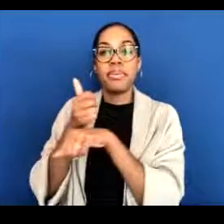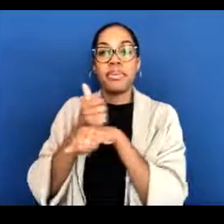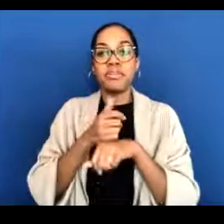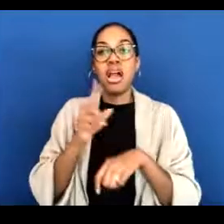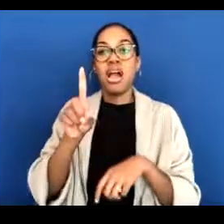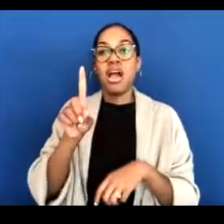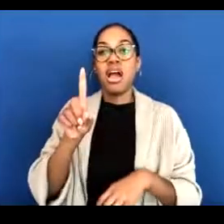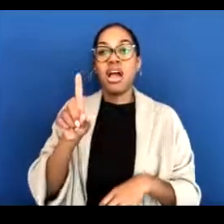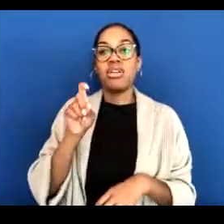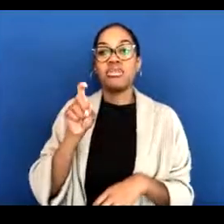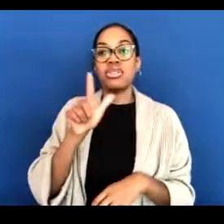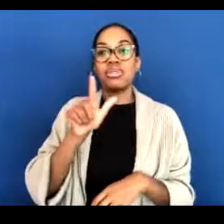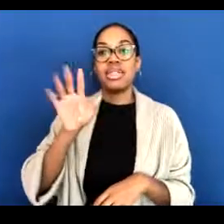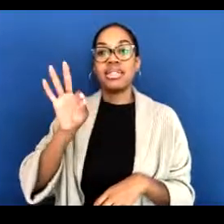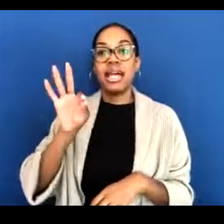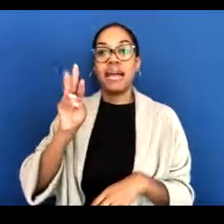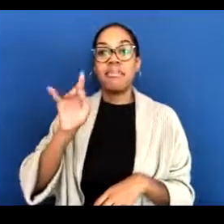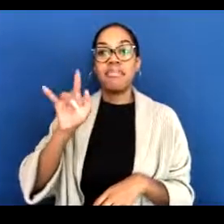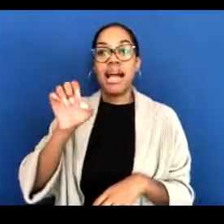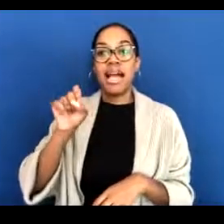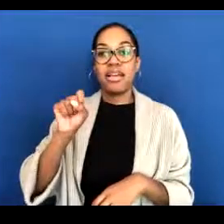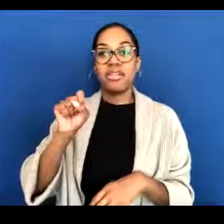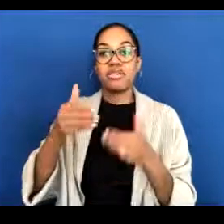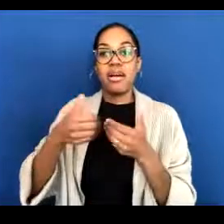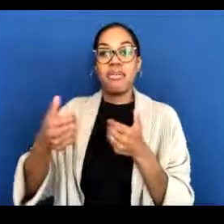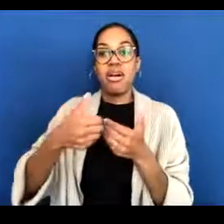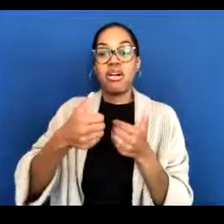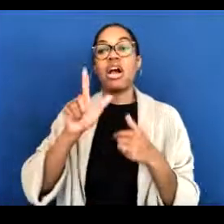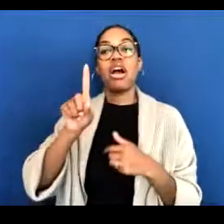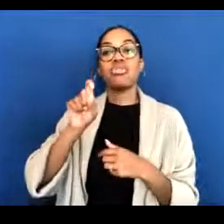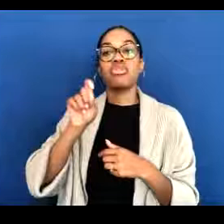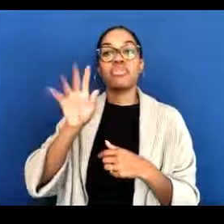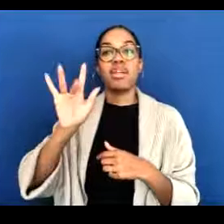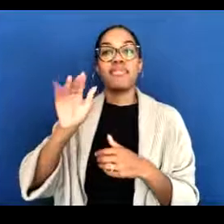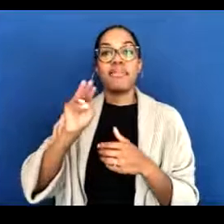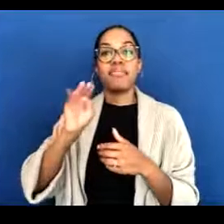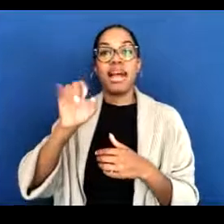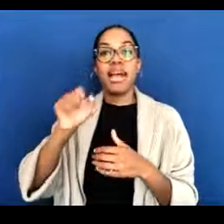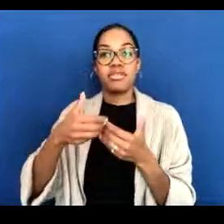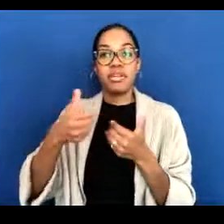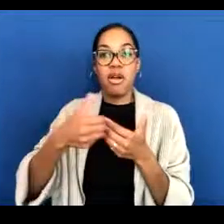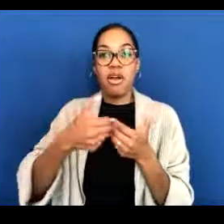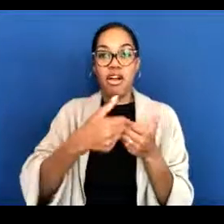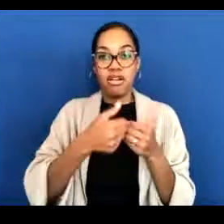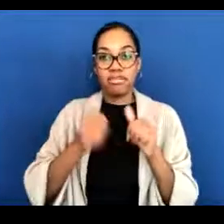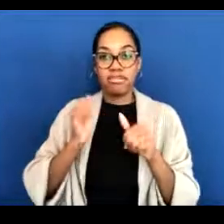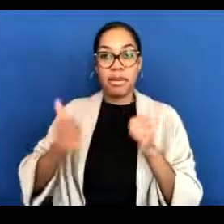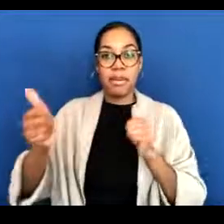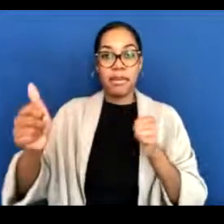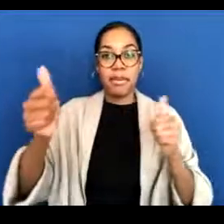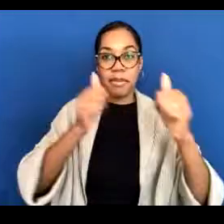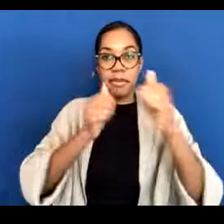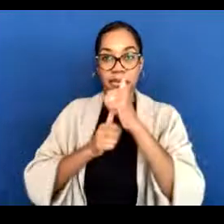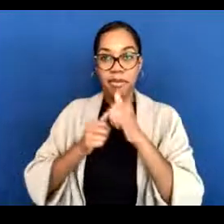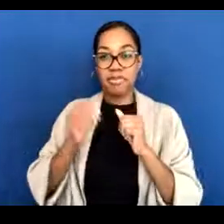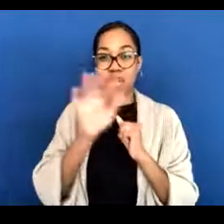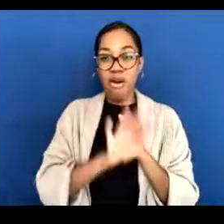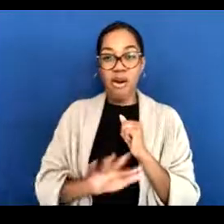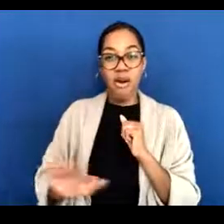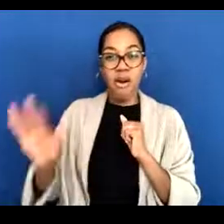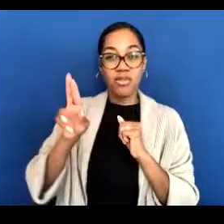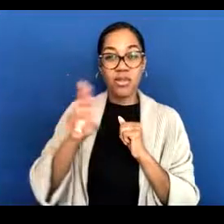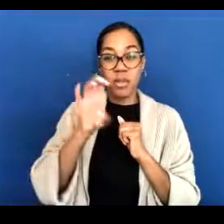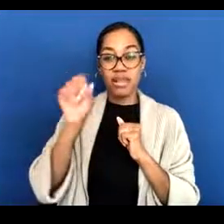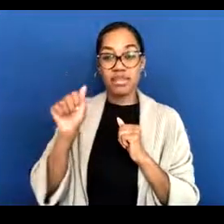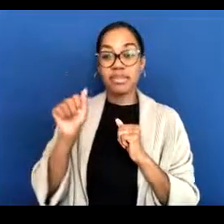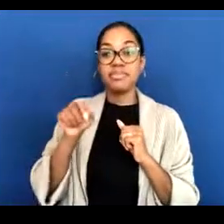of 159 radars in the National Weather Service Doppler Radar Network. And using this network, we can get a complete